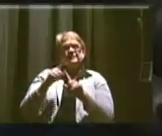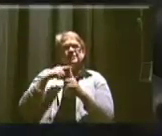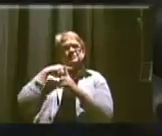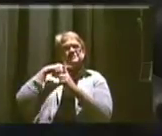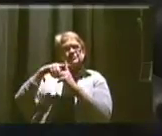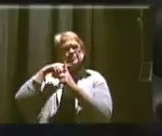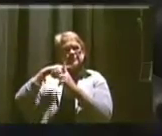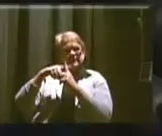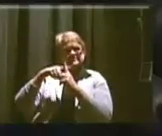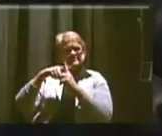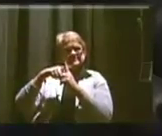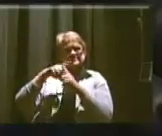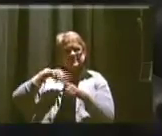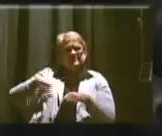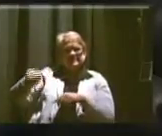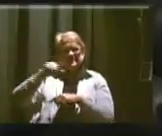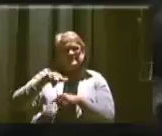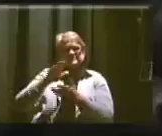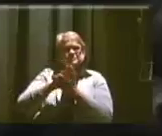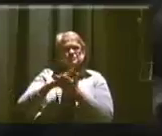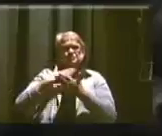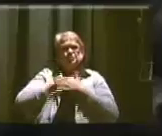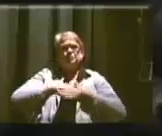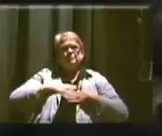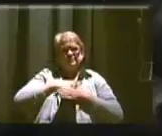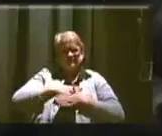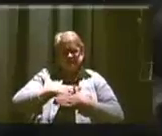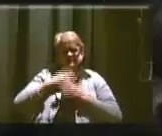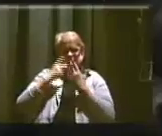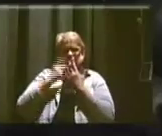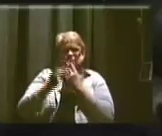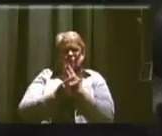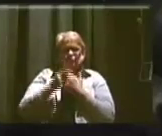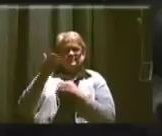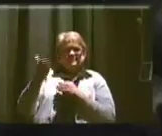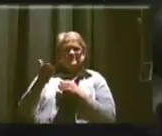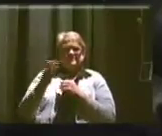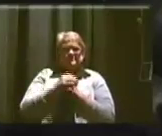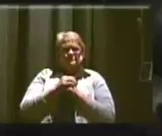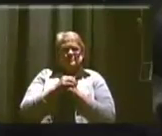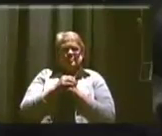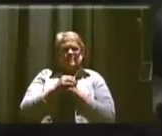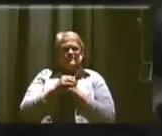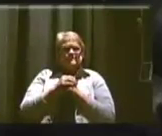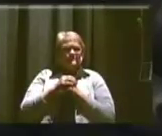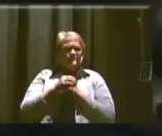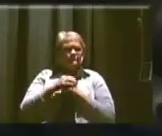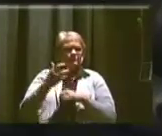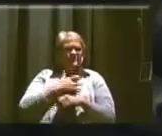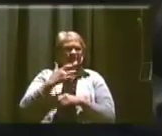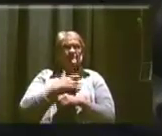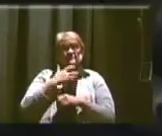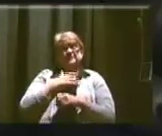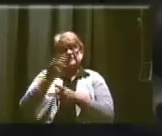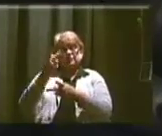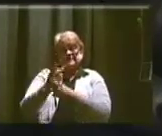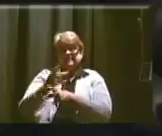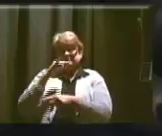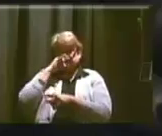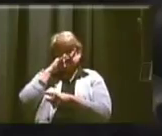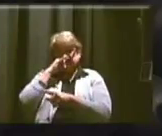relate the fact that they're so pleased with their programs out there right now that they even feel like that. So I